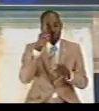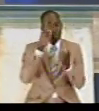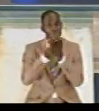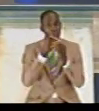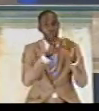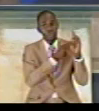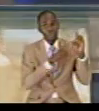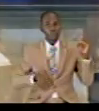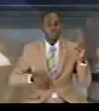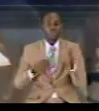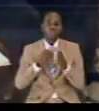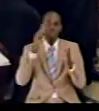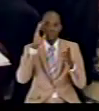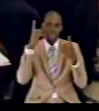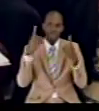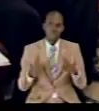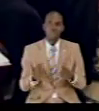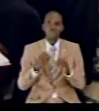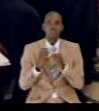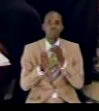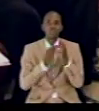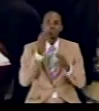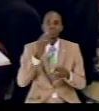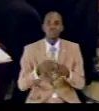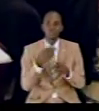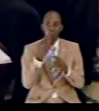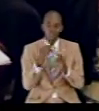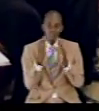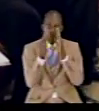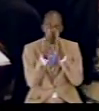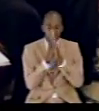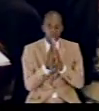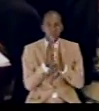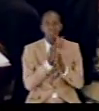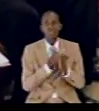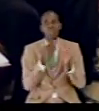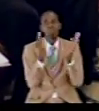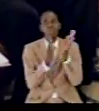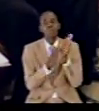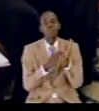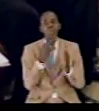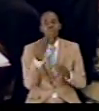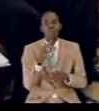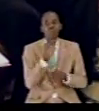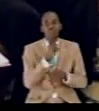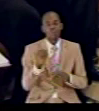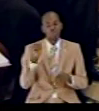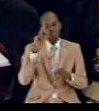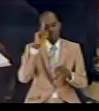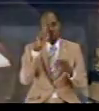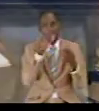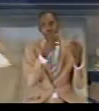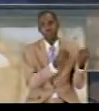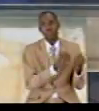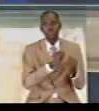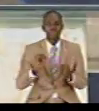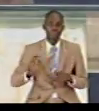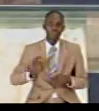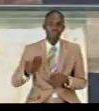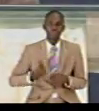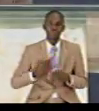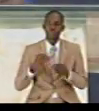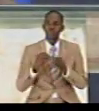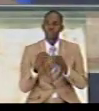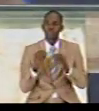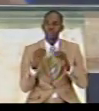happen in Jesus' name. The prayer and the praise of a trusting soul. Point number three,